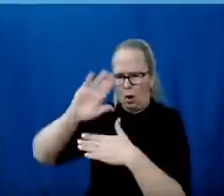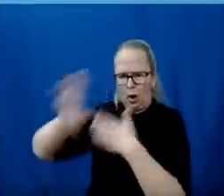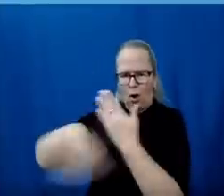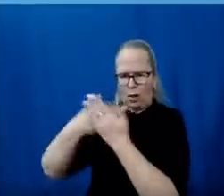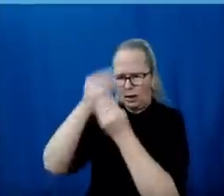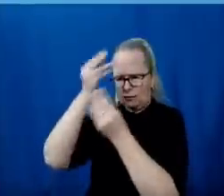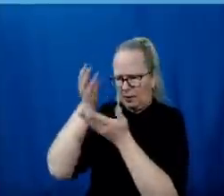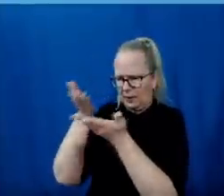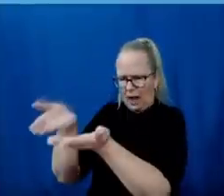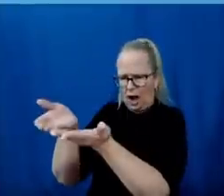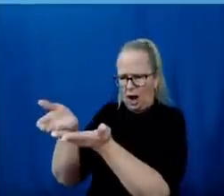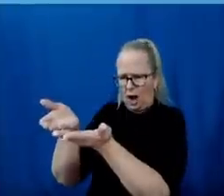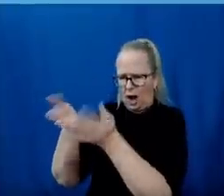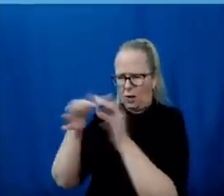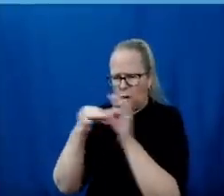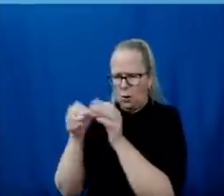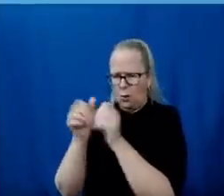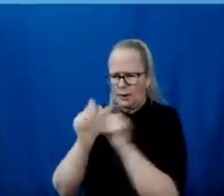is kind of there.